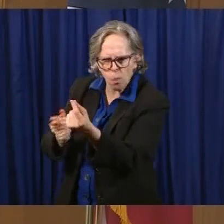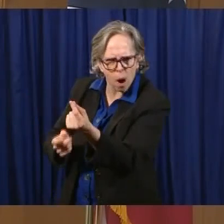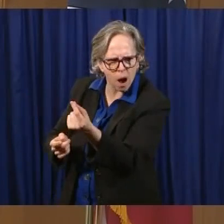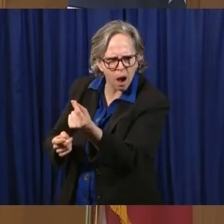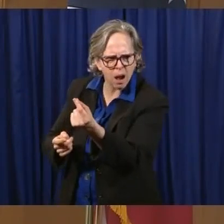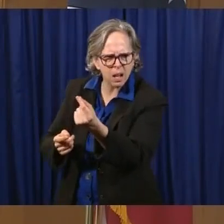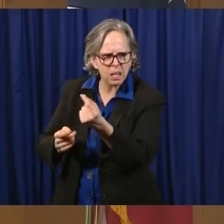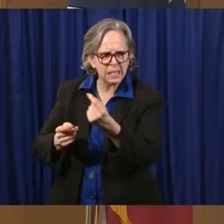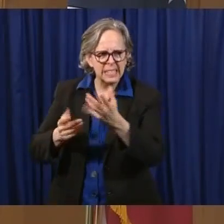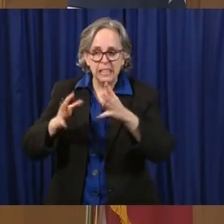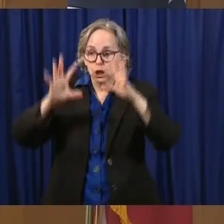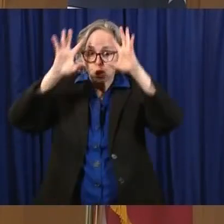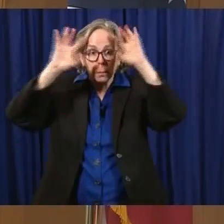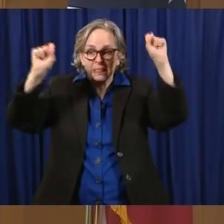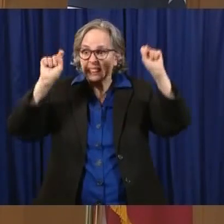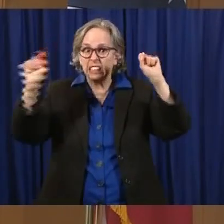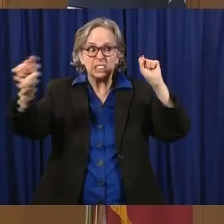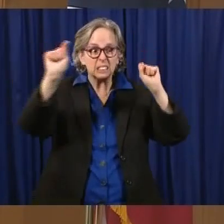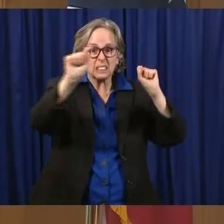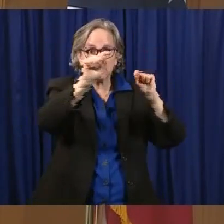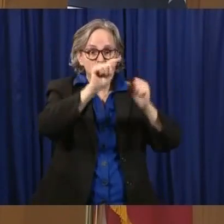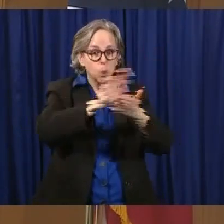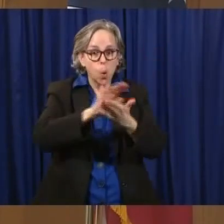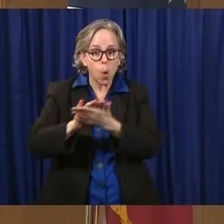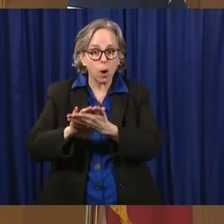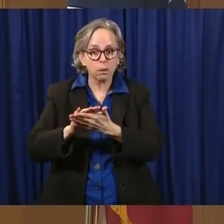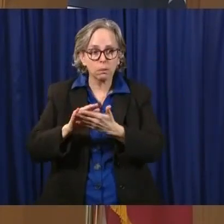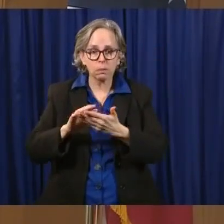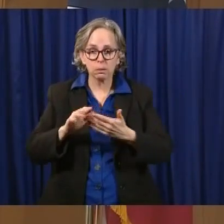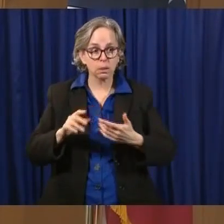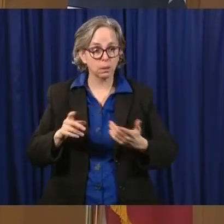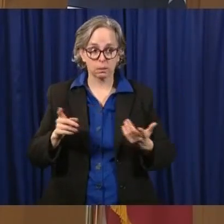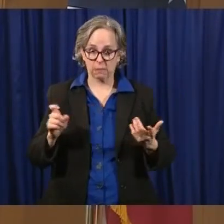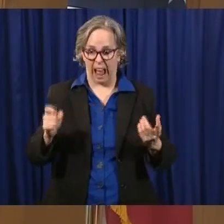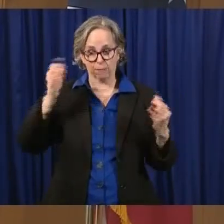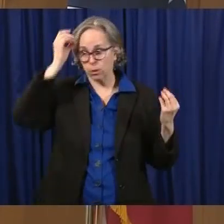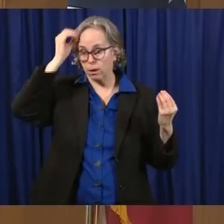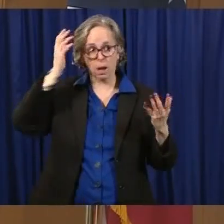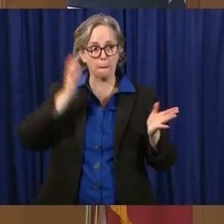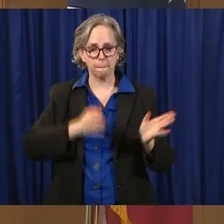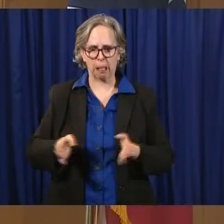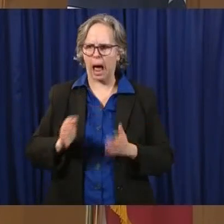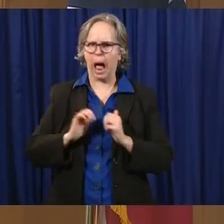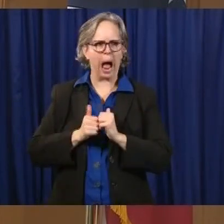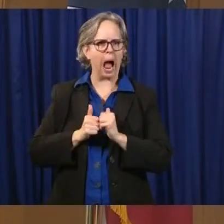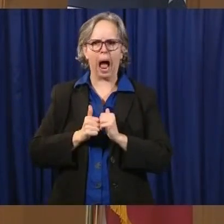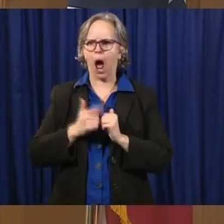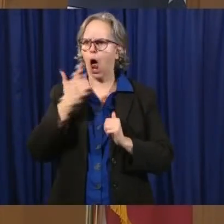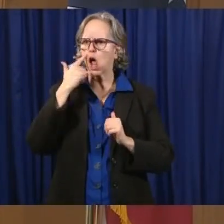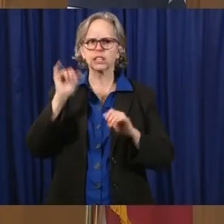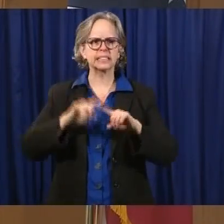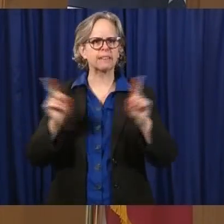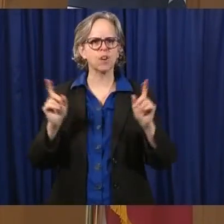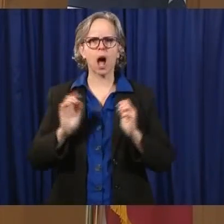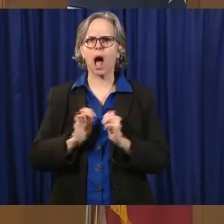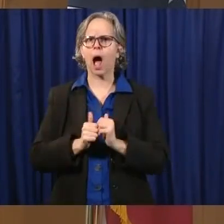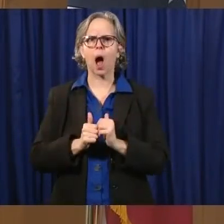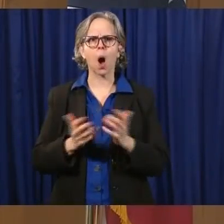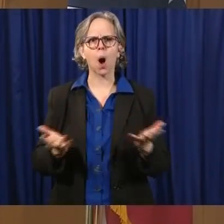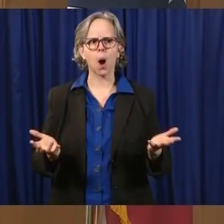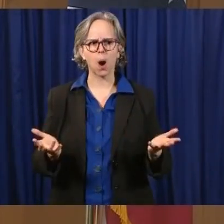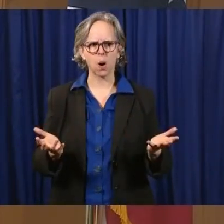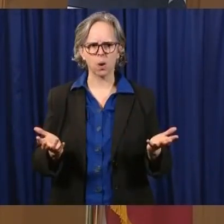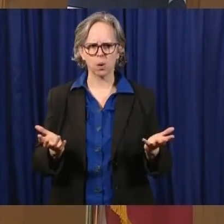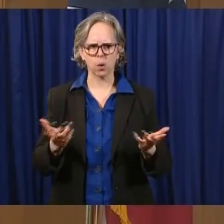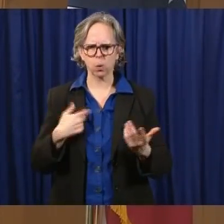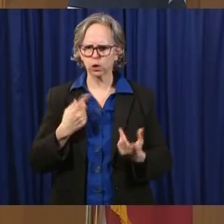superintendent. You need to be thinking, how am I going to open? What am I going to do every single